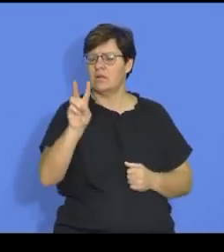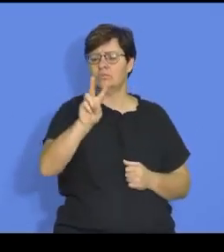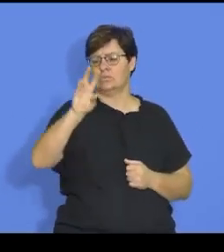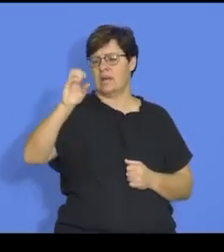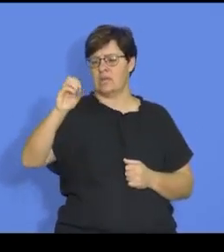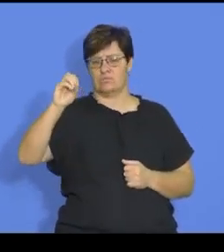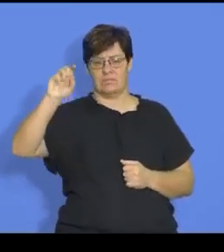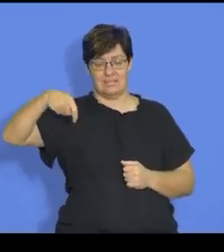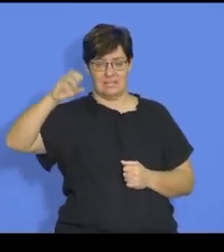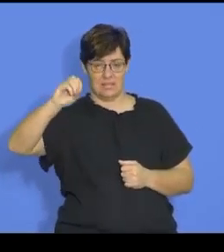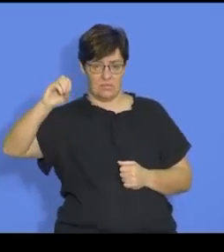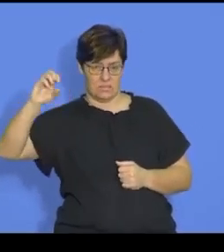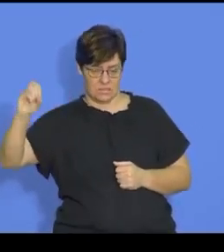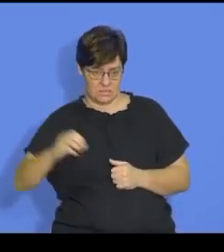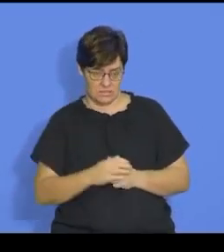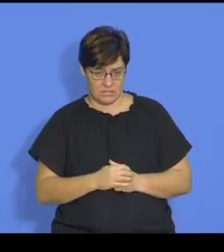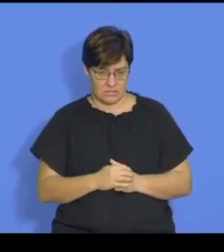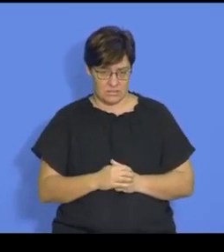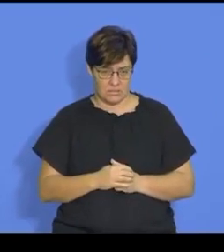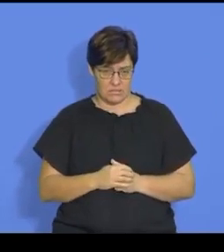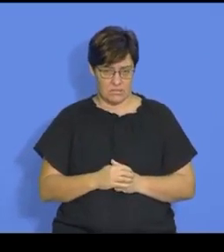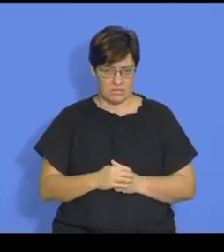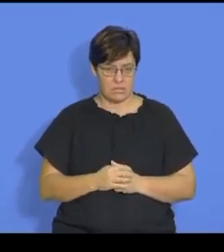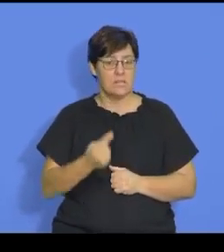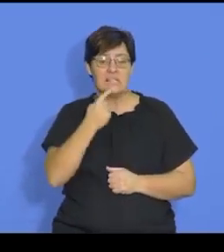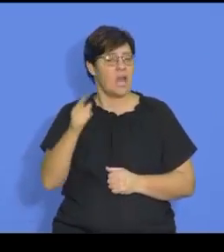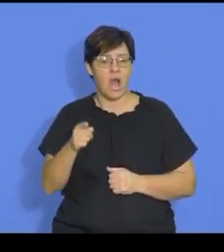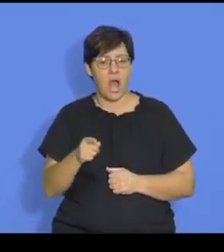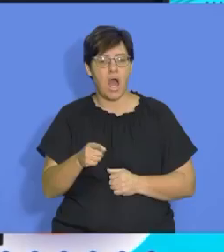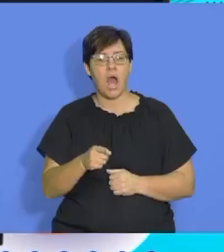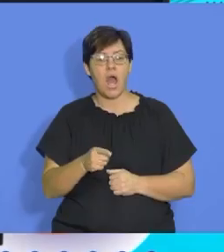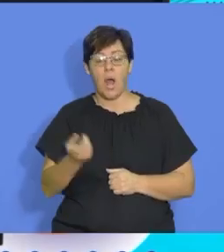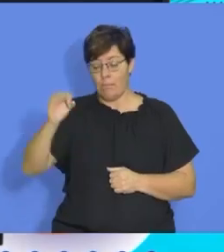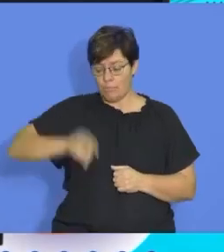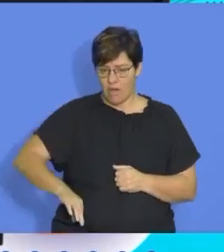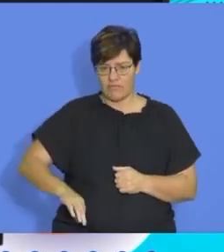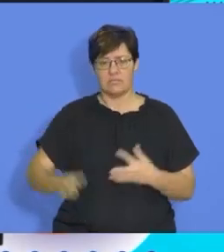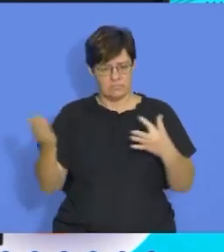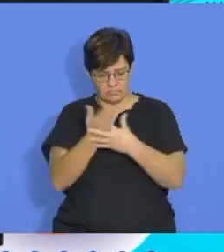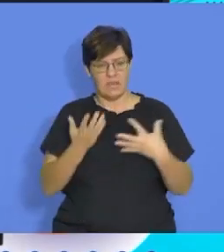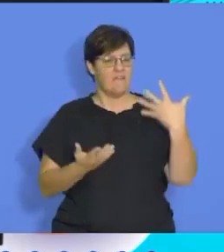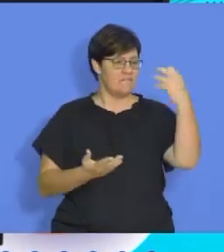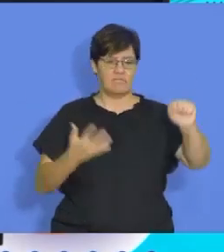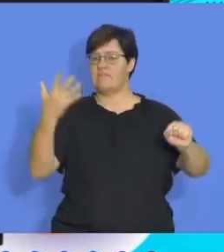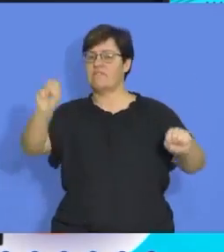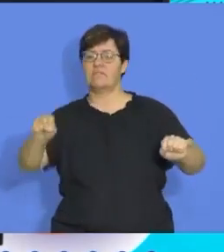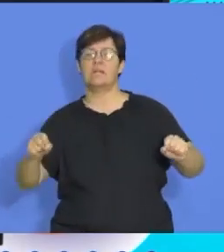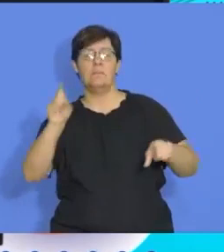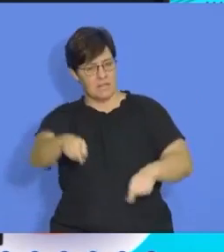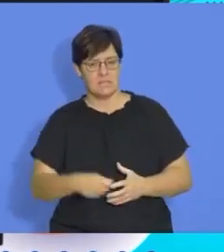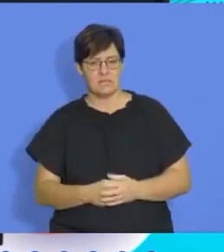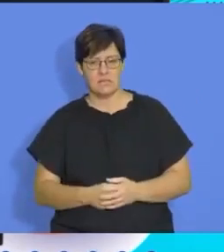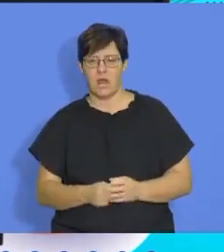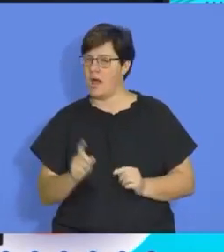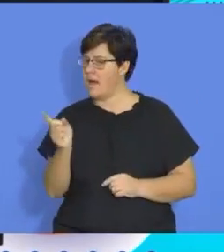at 200,000. And remember, Candace is saying, give me the same net